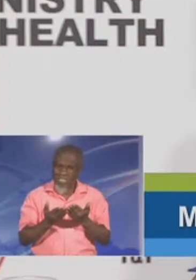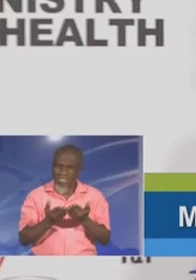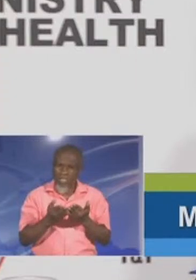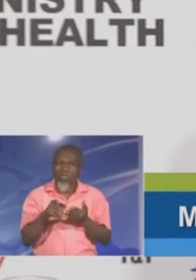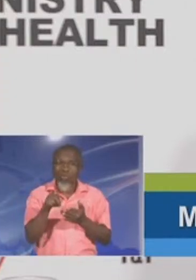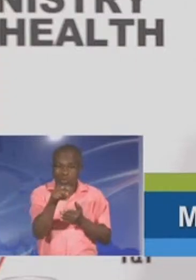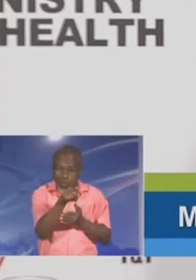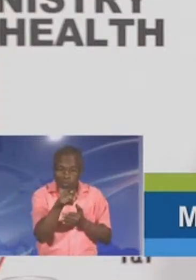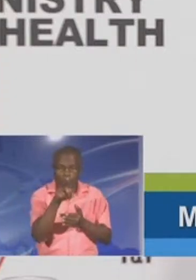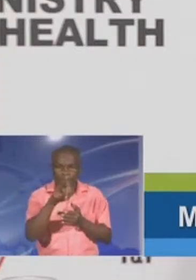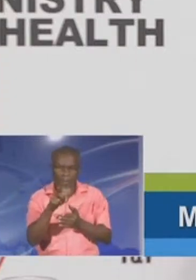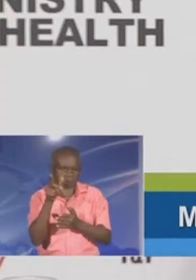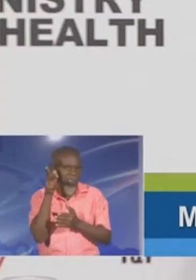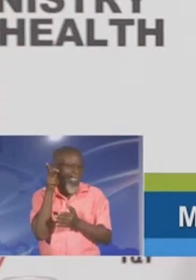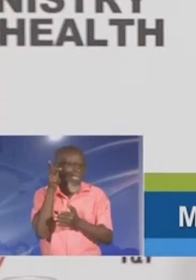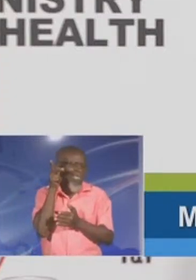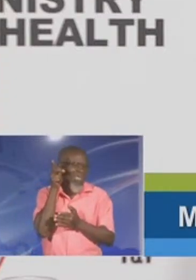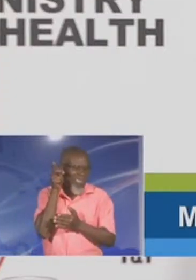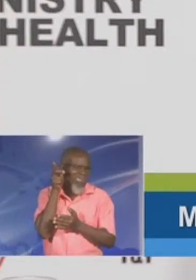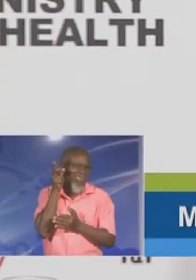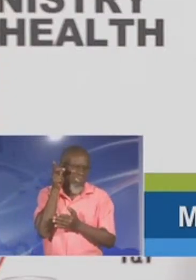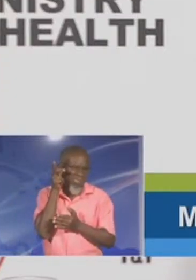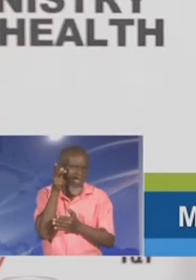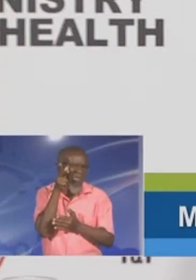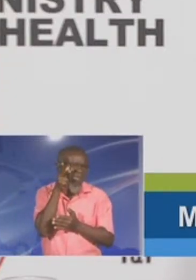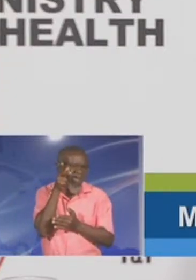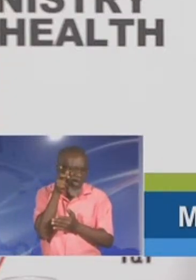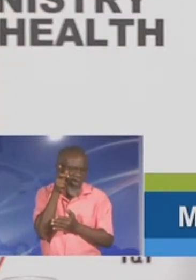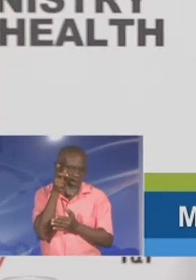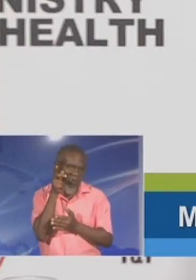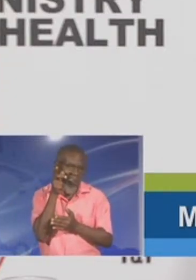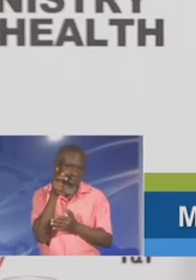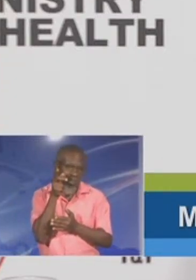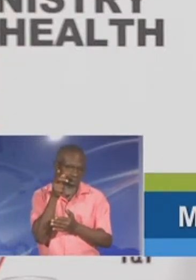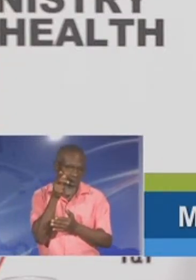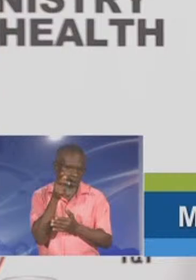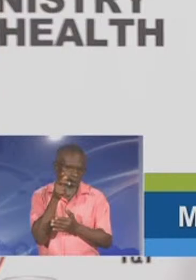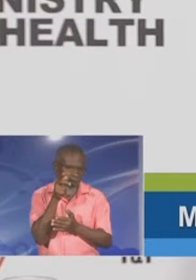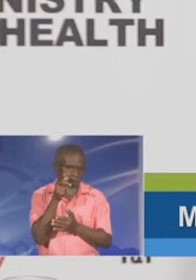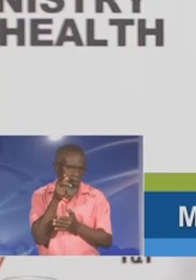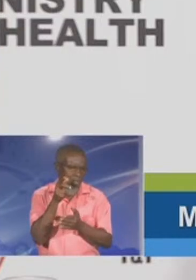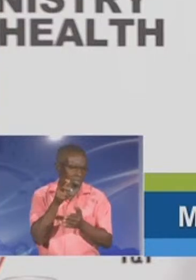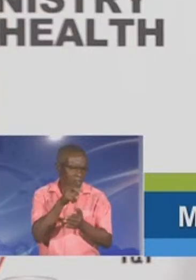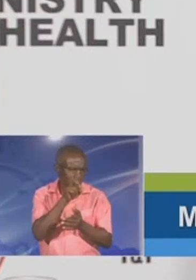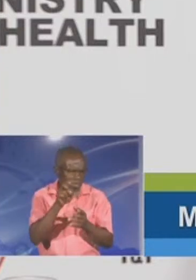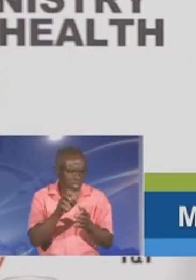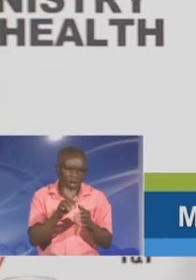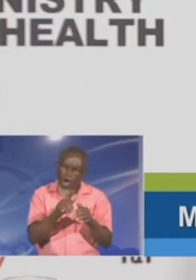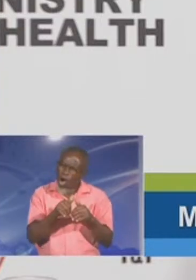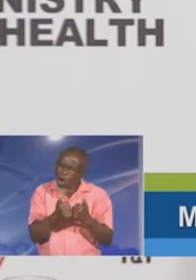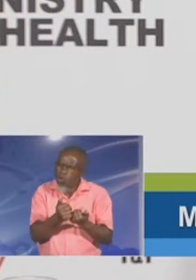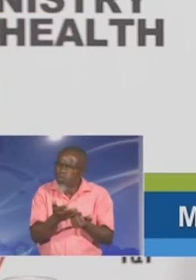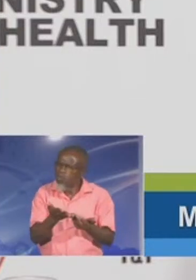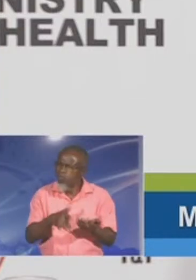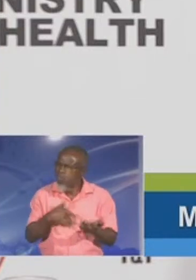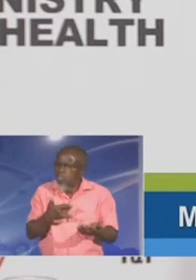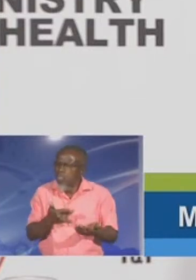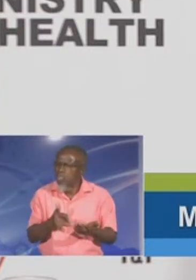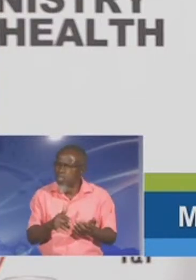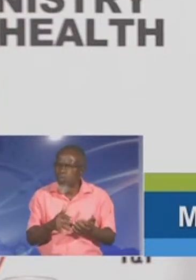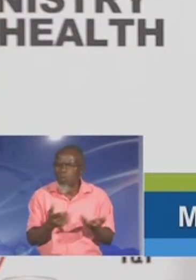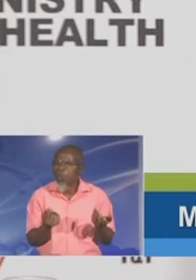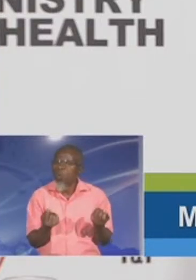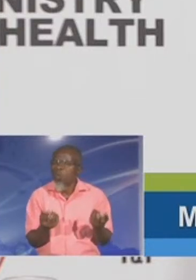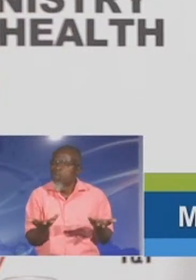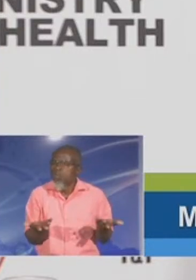you to the psychiatrist or to the mental health clinic. The first step is, how are you doing today? Tell me what's going